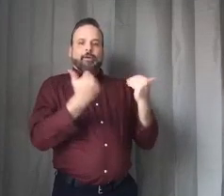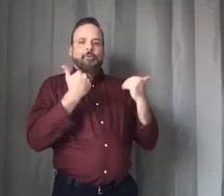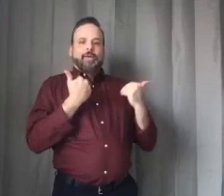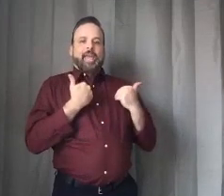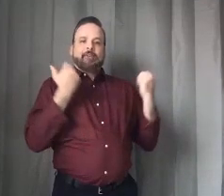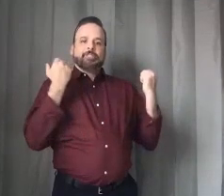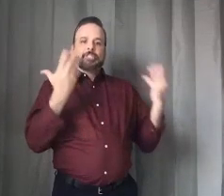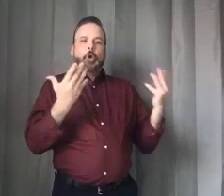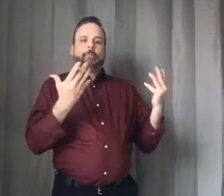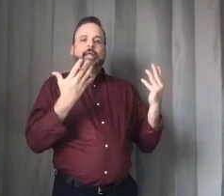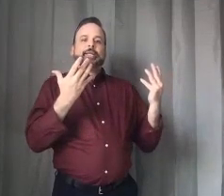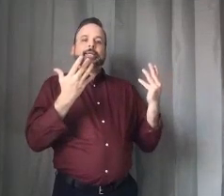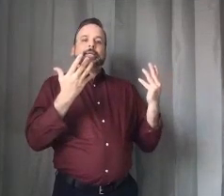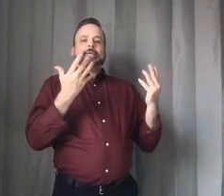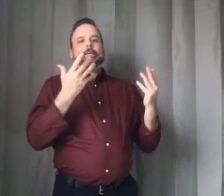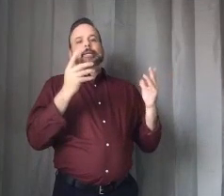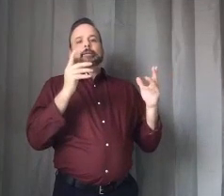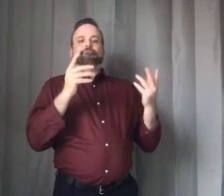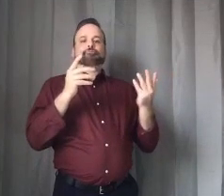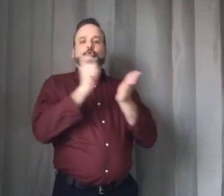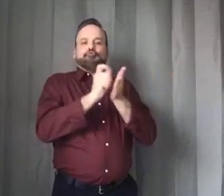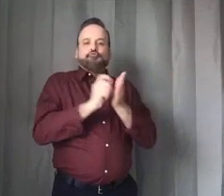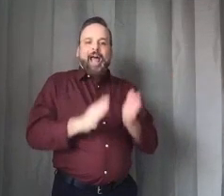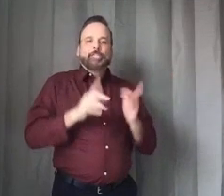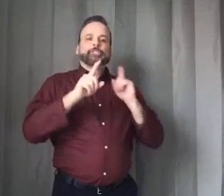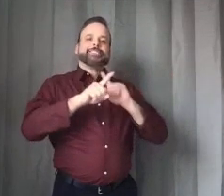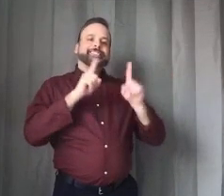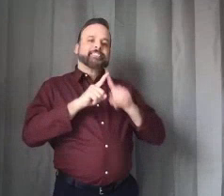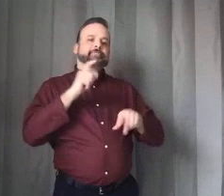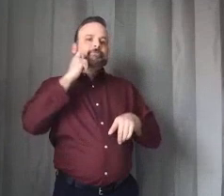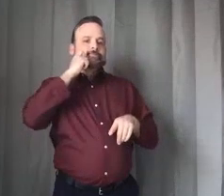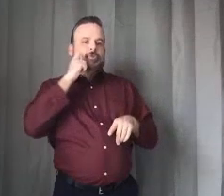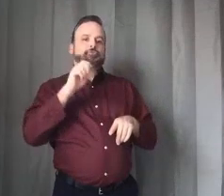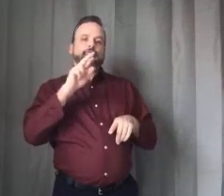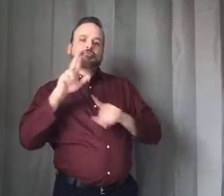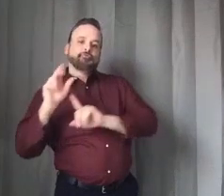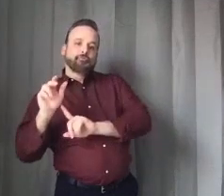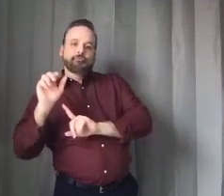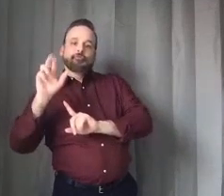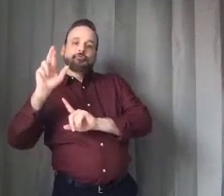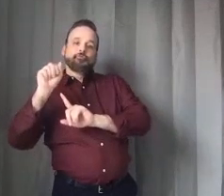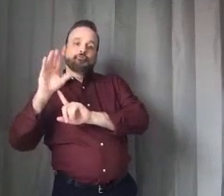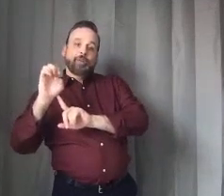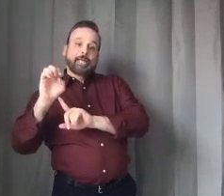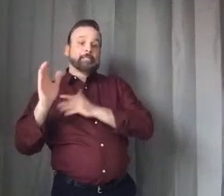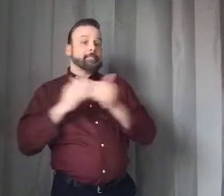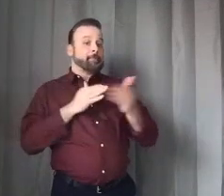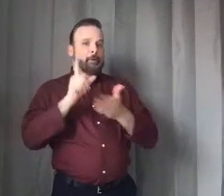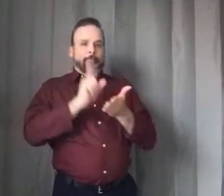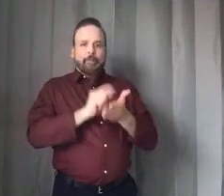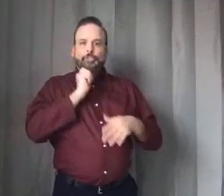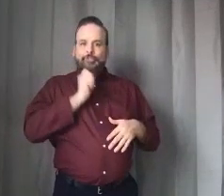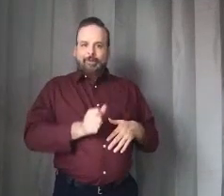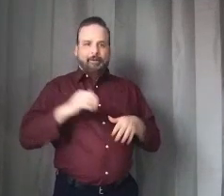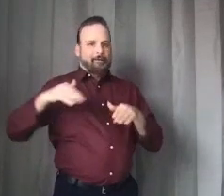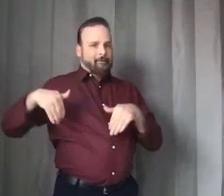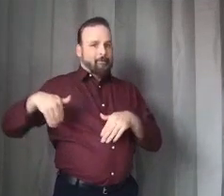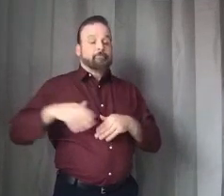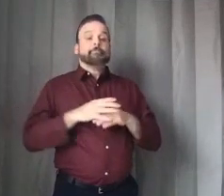color, right? And whether they're published or not. But one thing I really loved that this did